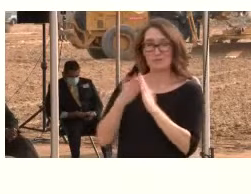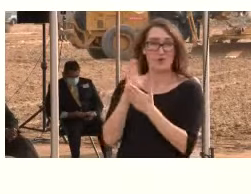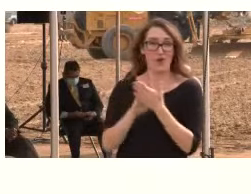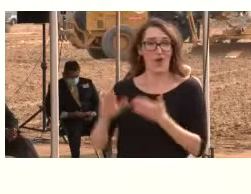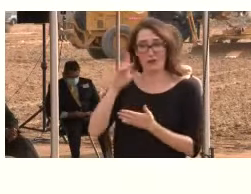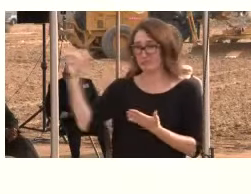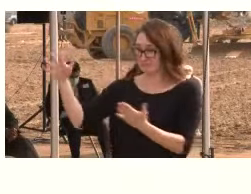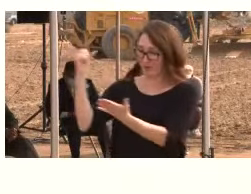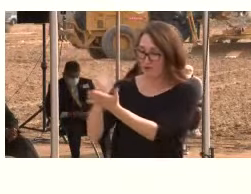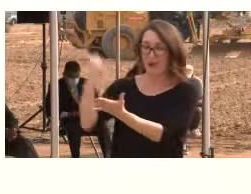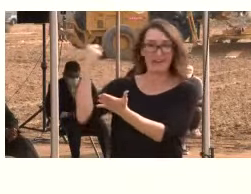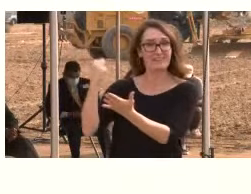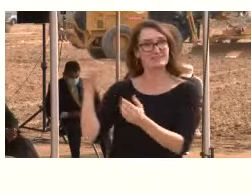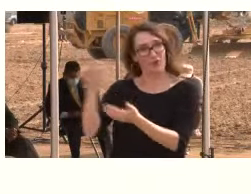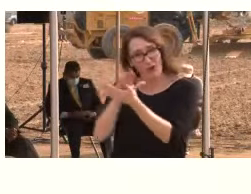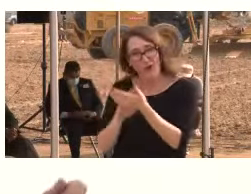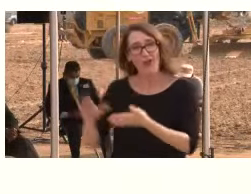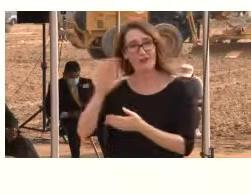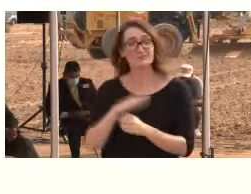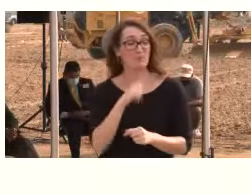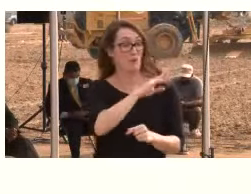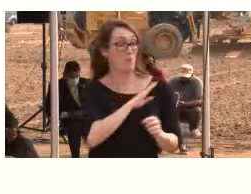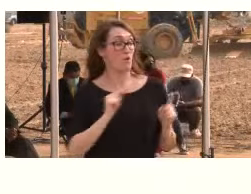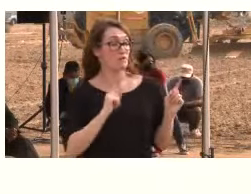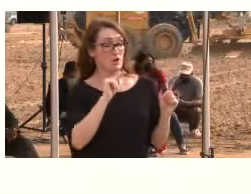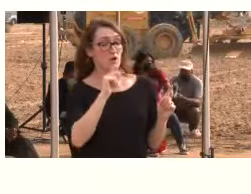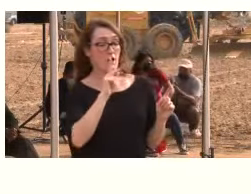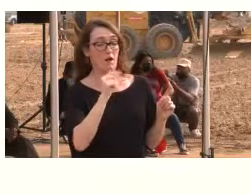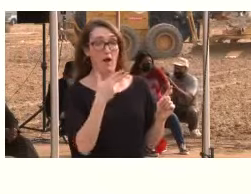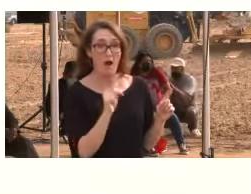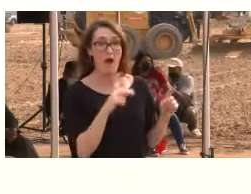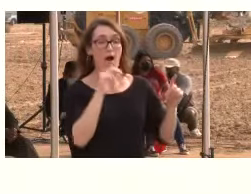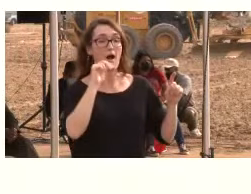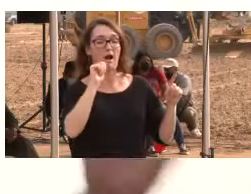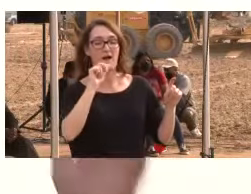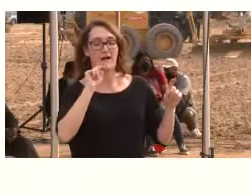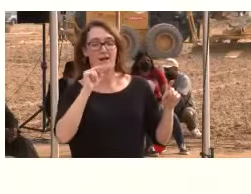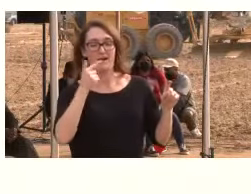that's fully accredited. Trustee Khan, Angel Reyna, and then we're going to do